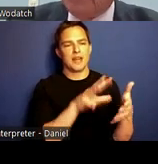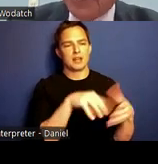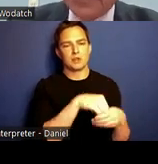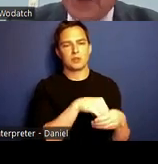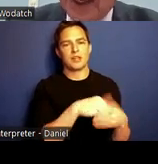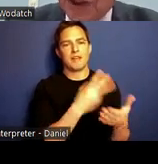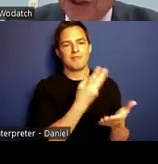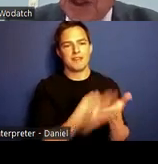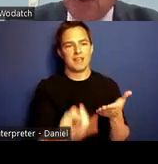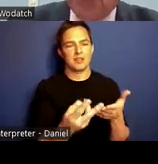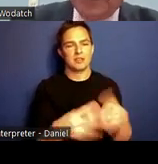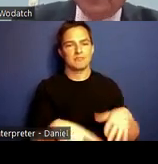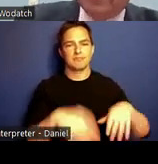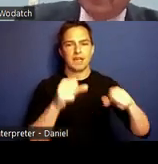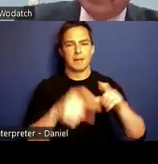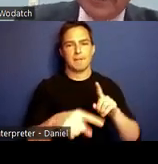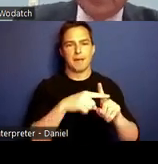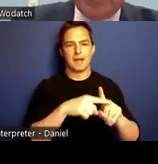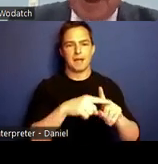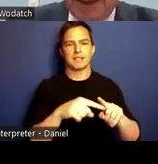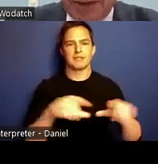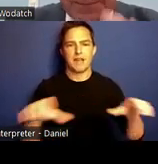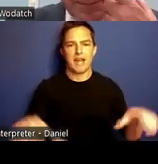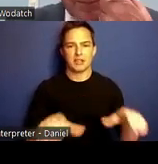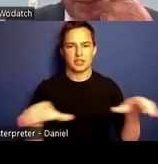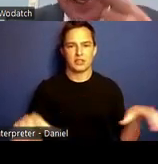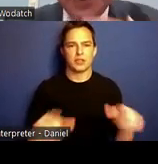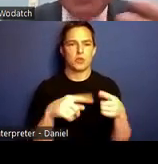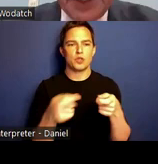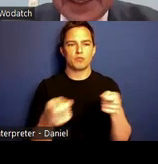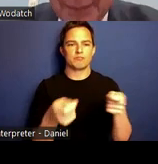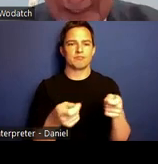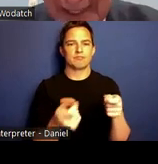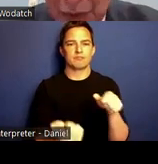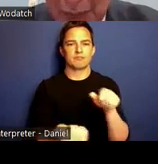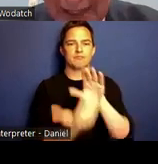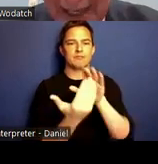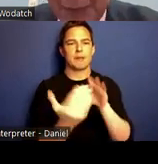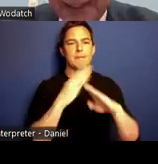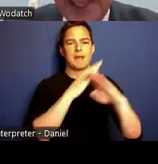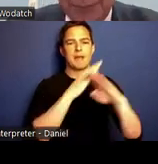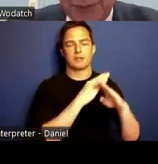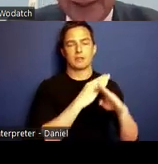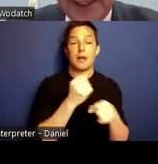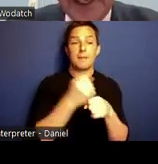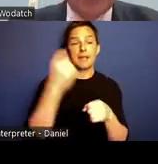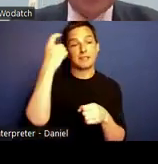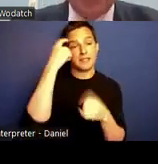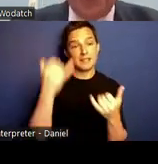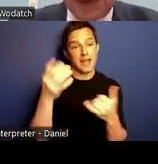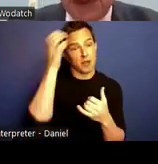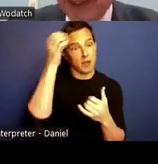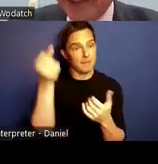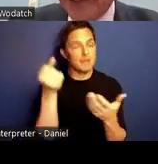to take positive action when dealing with barriers. I think it makes common sense to us now, but at that point, it was